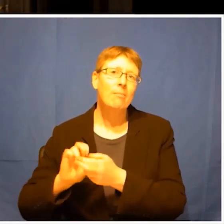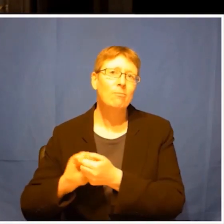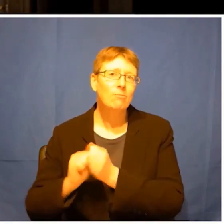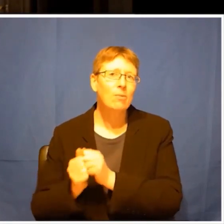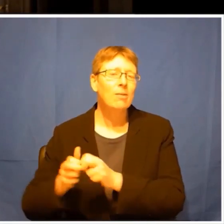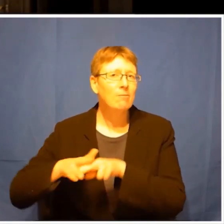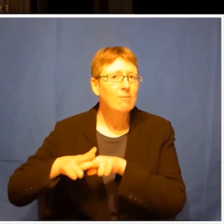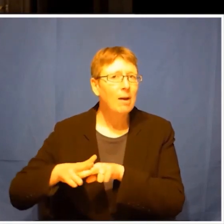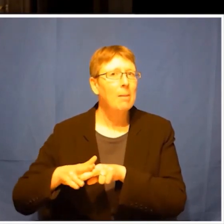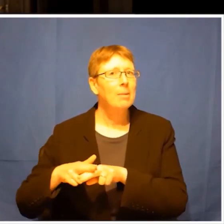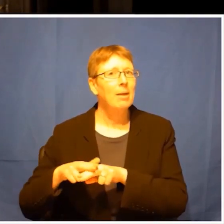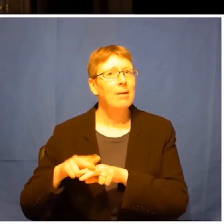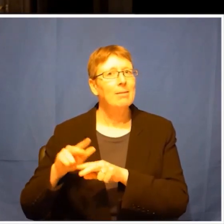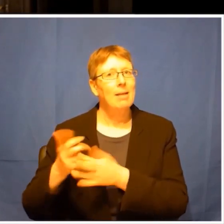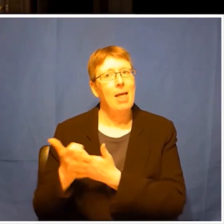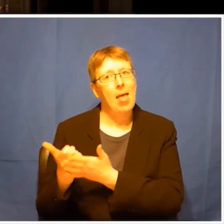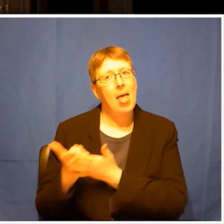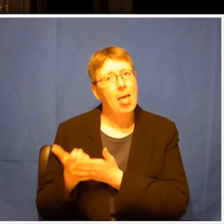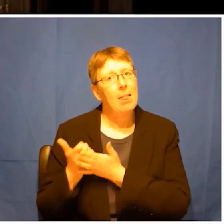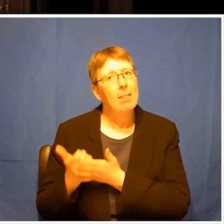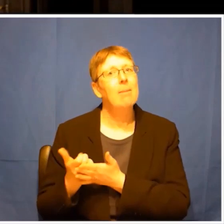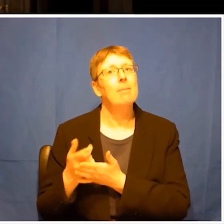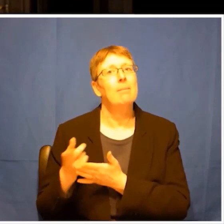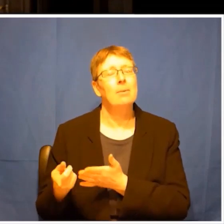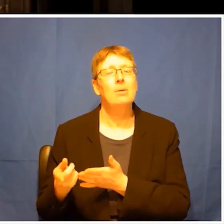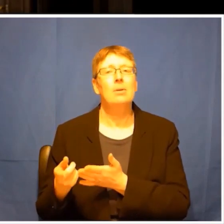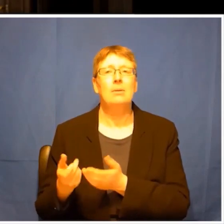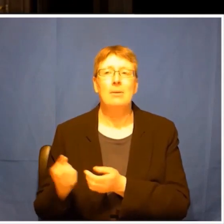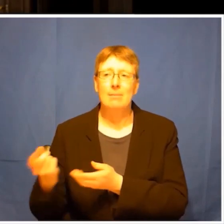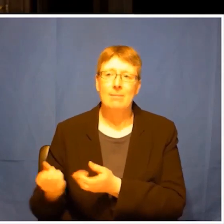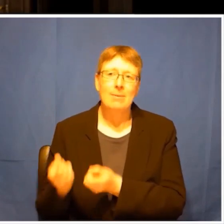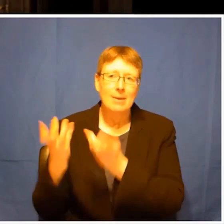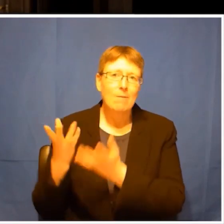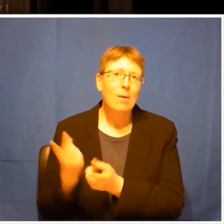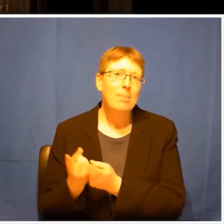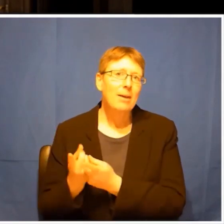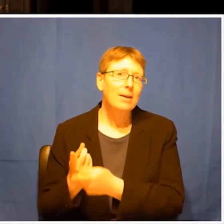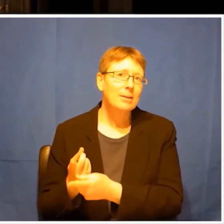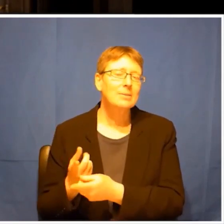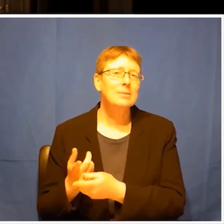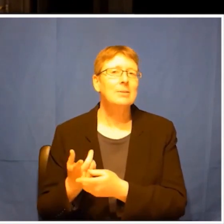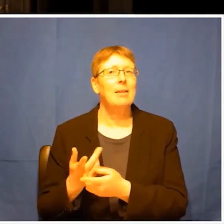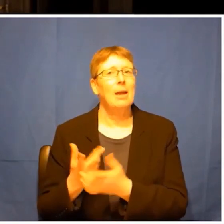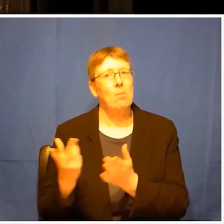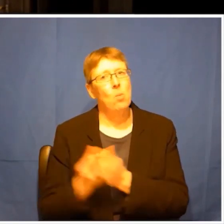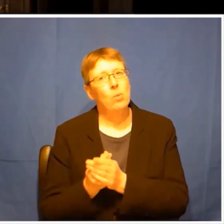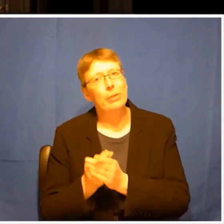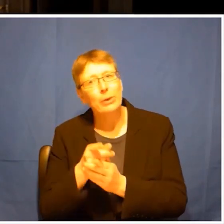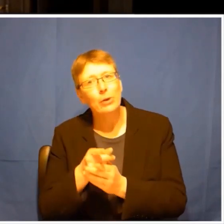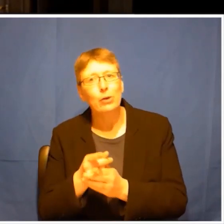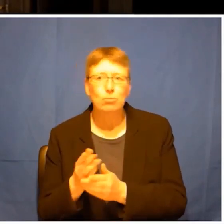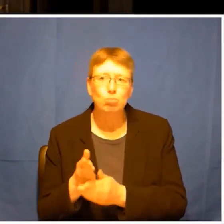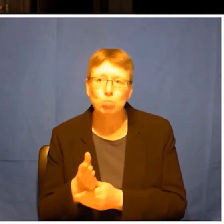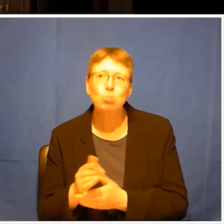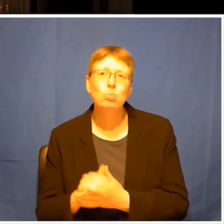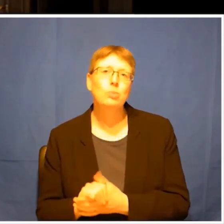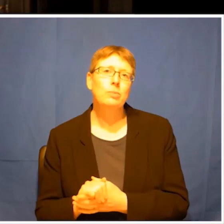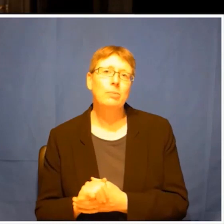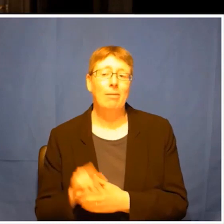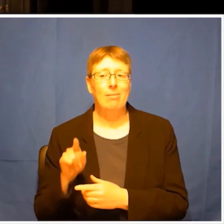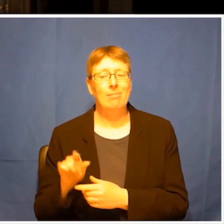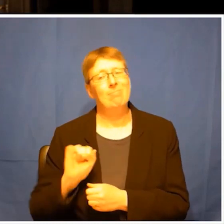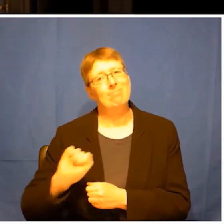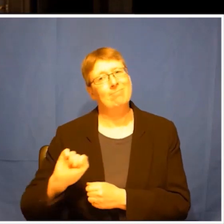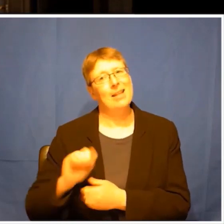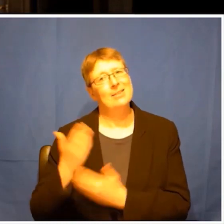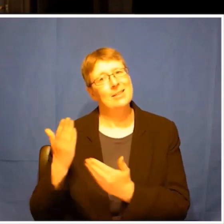all the people that have made sacrifices for you, all the people that have been through the lows and the highs with you over the period of your studies. It's